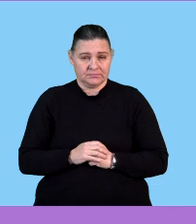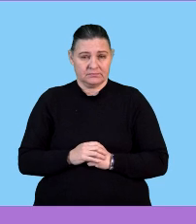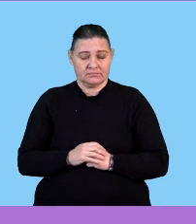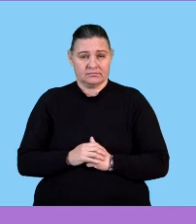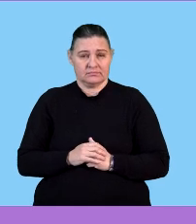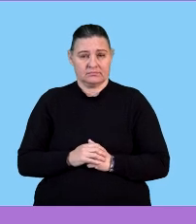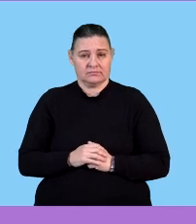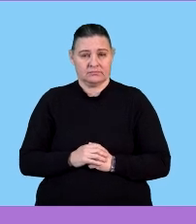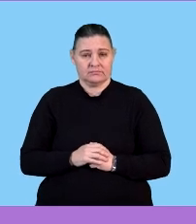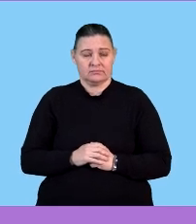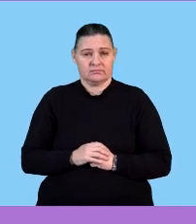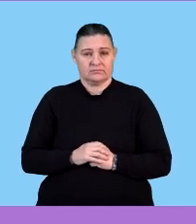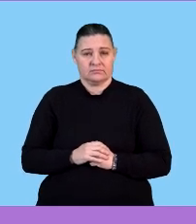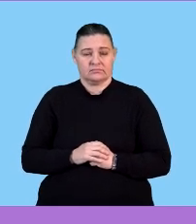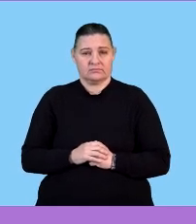million.